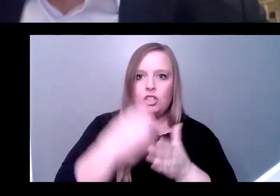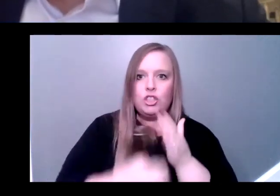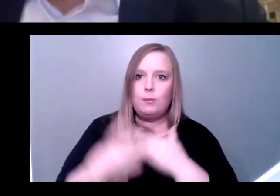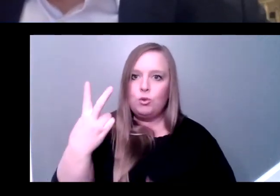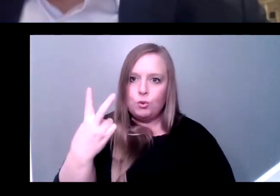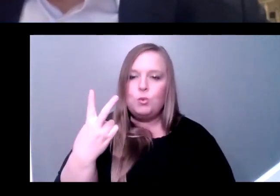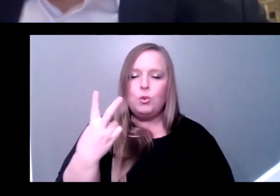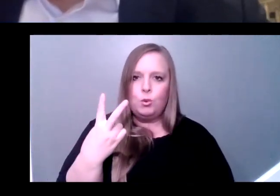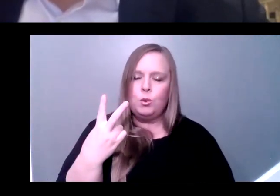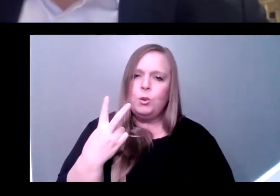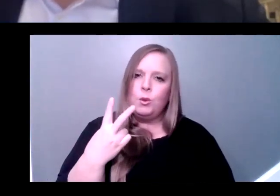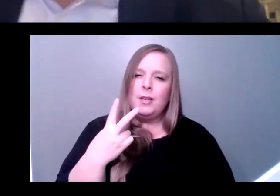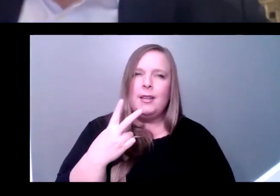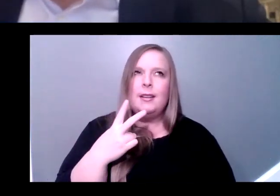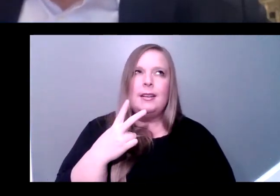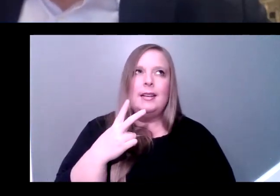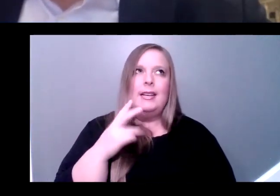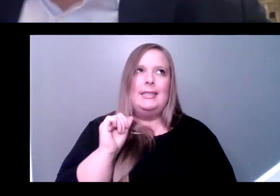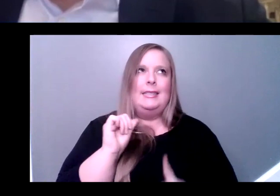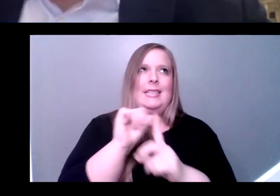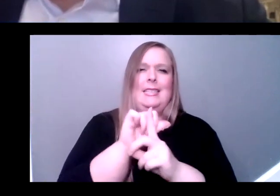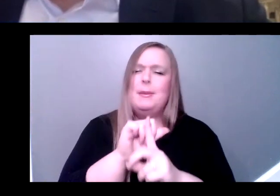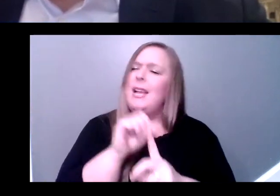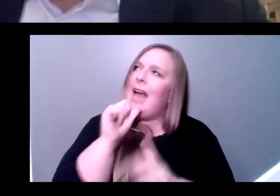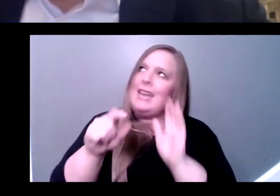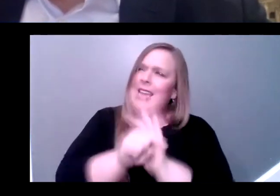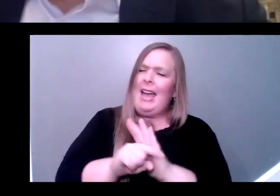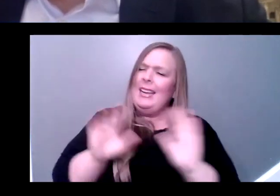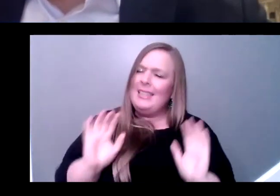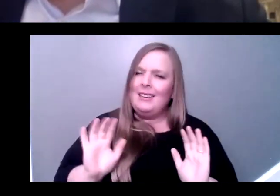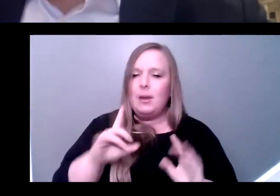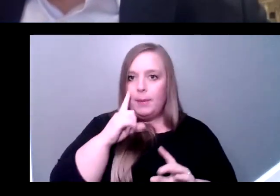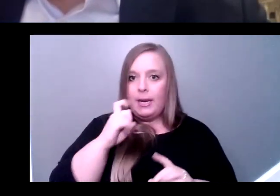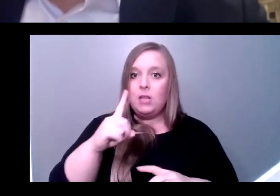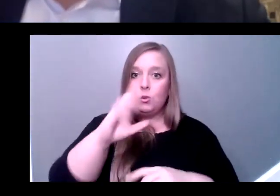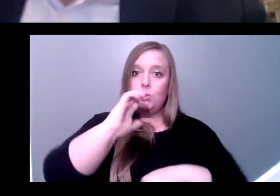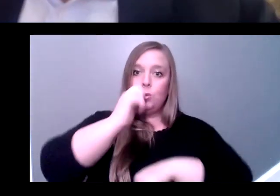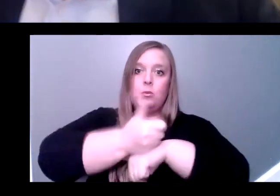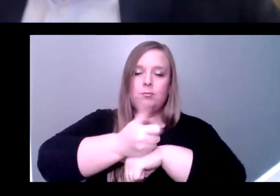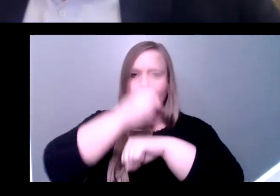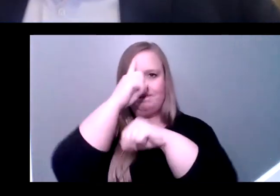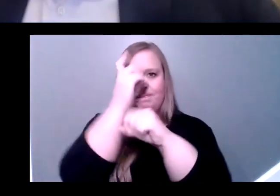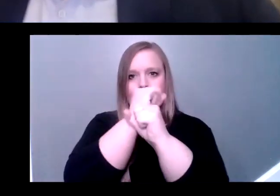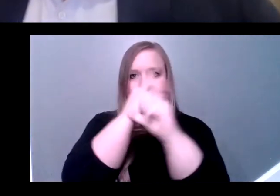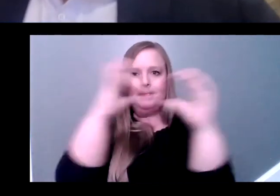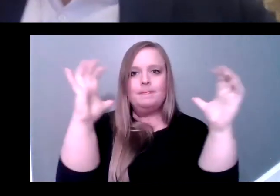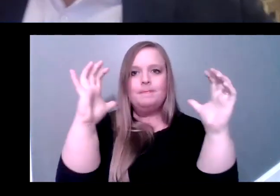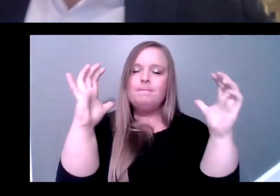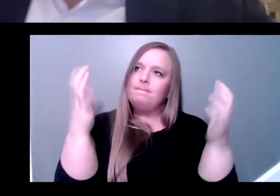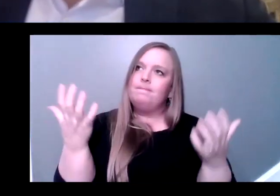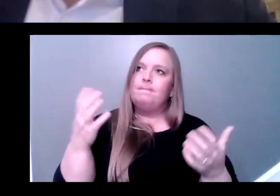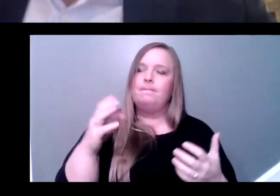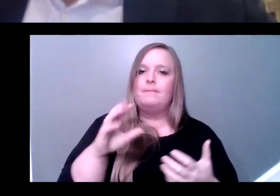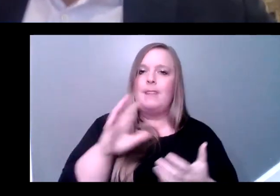problems. A major problem today for any sort of peace is the genocide denial, the